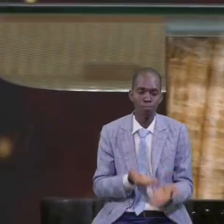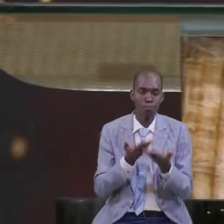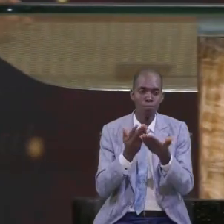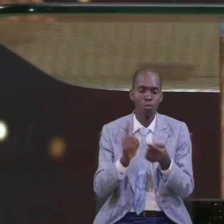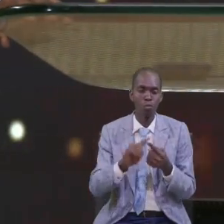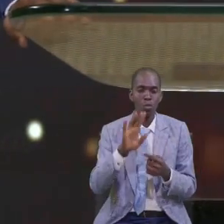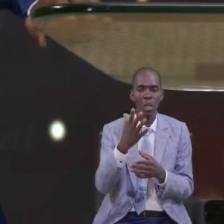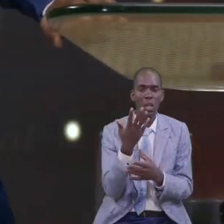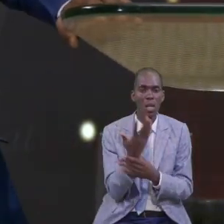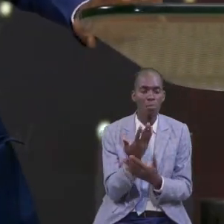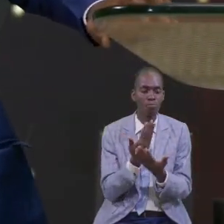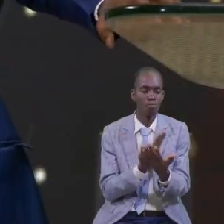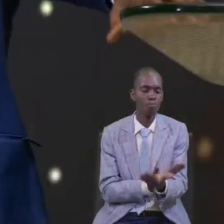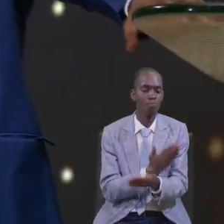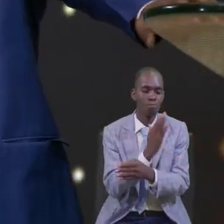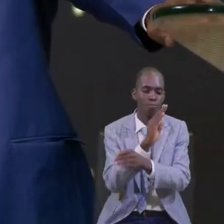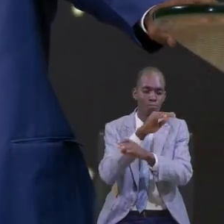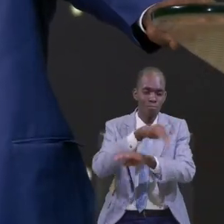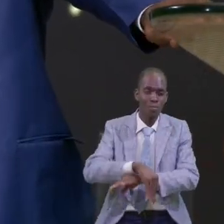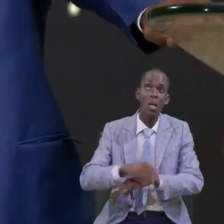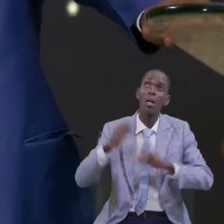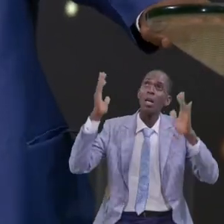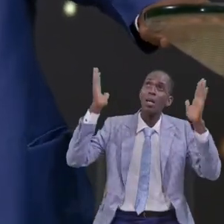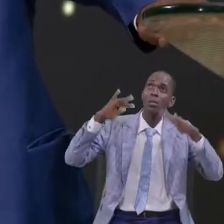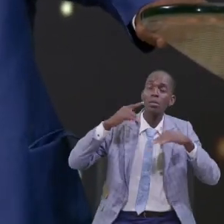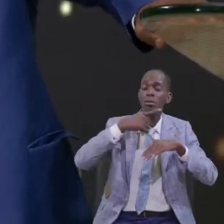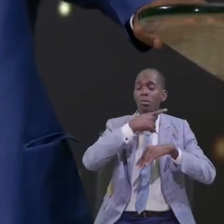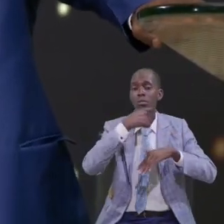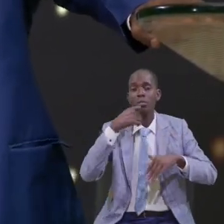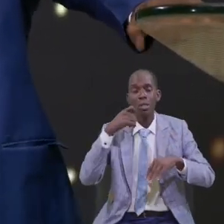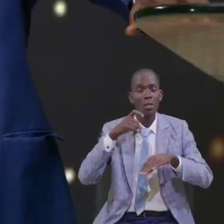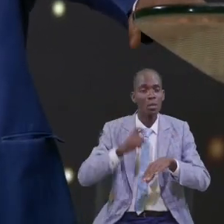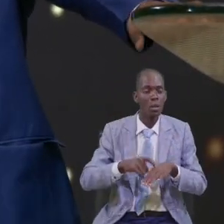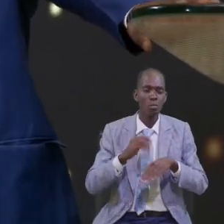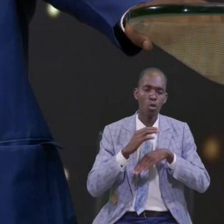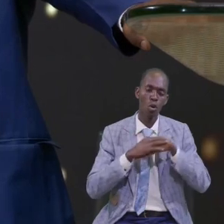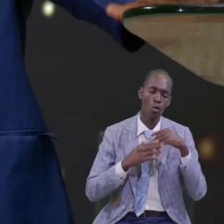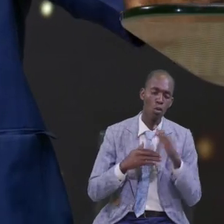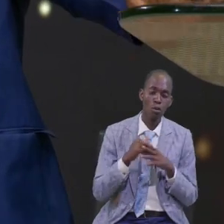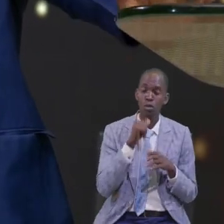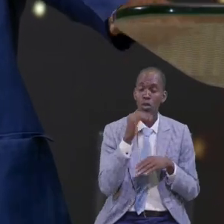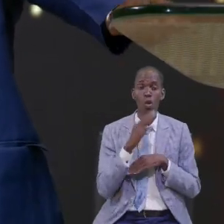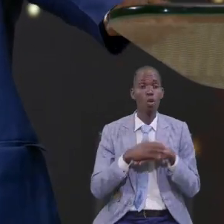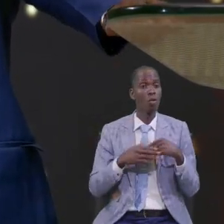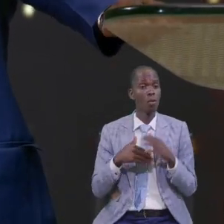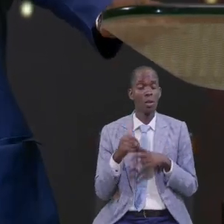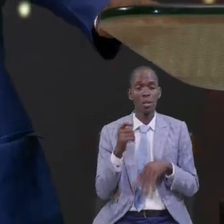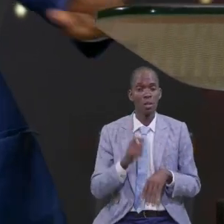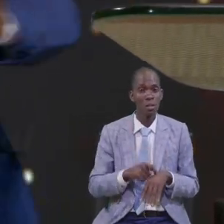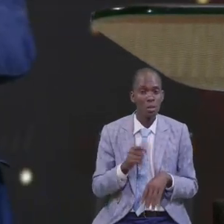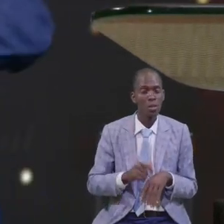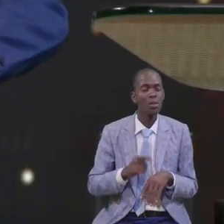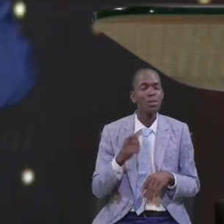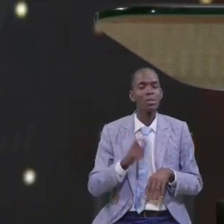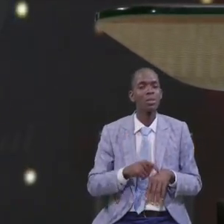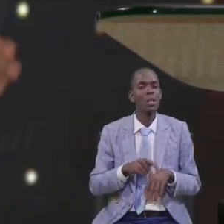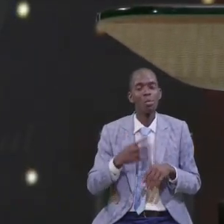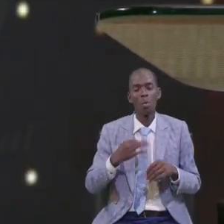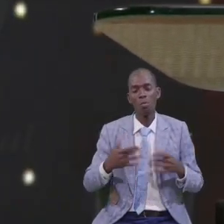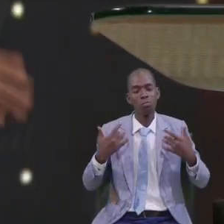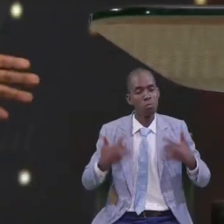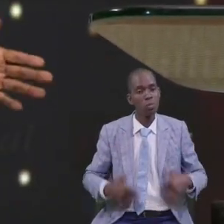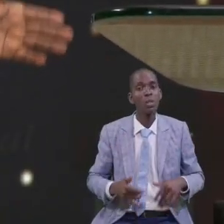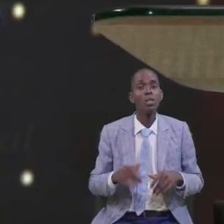day or night, rainy season or dry season, convenient time or time of discomfort, they know